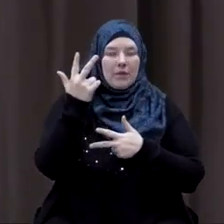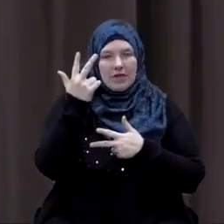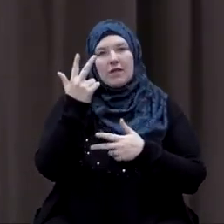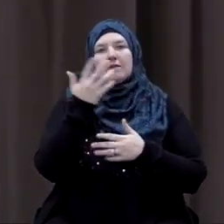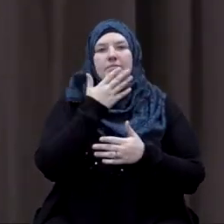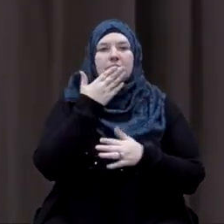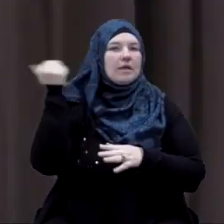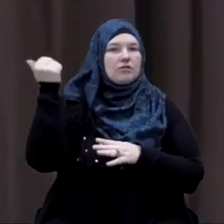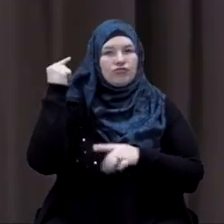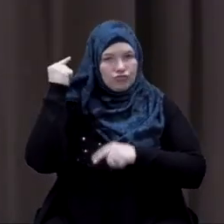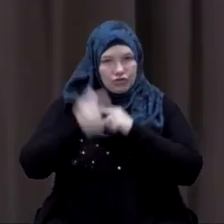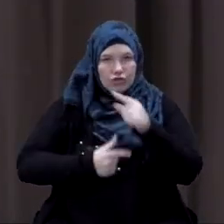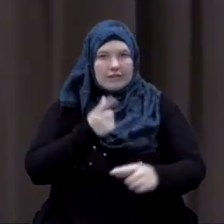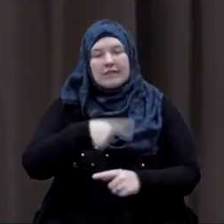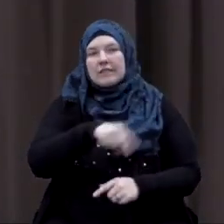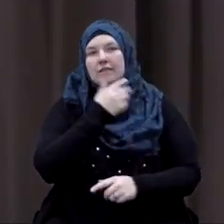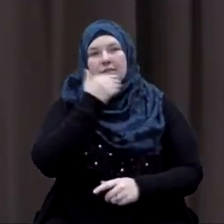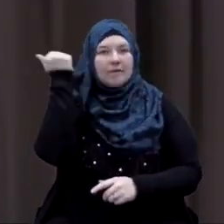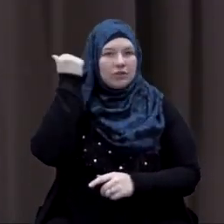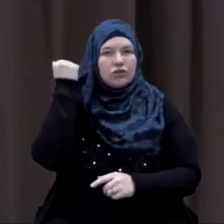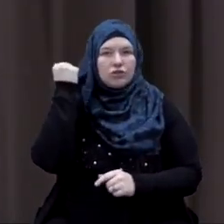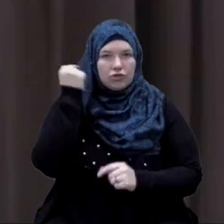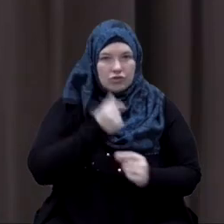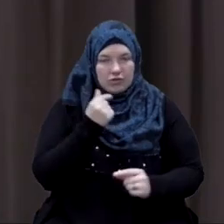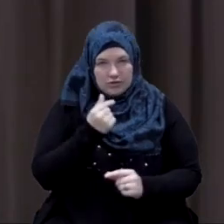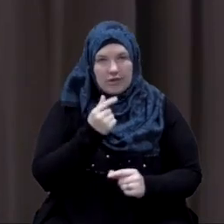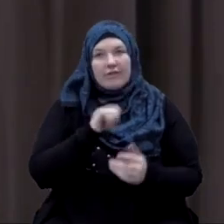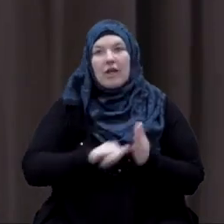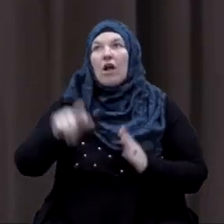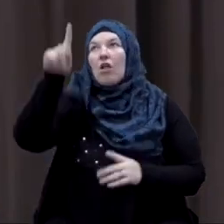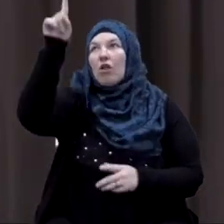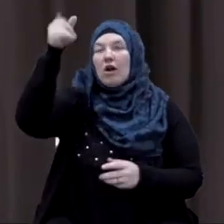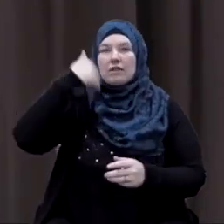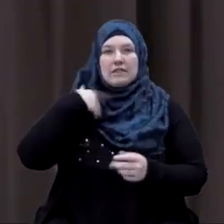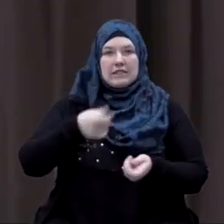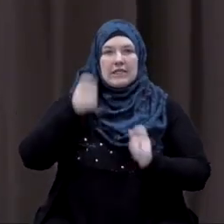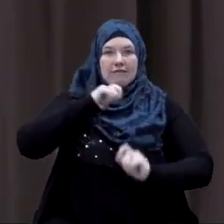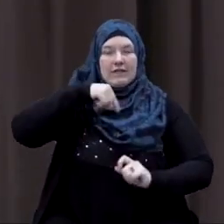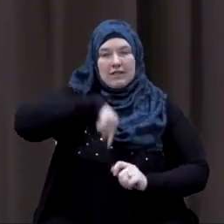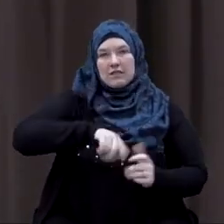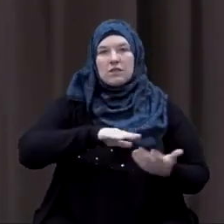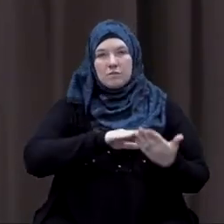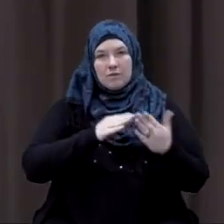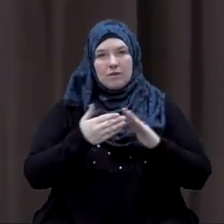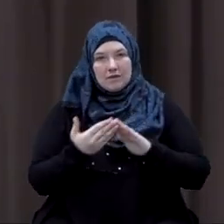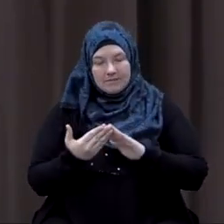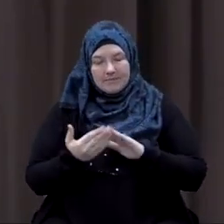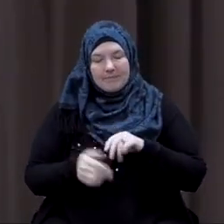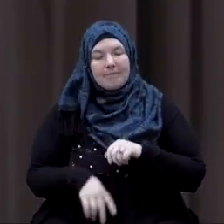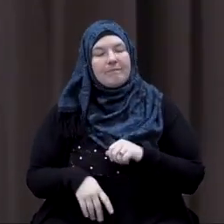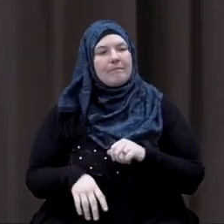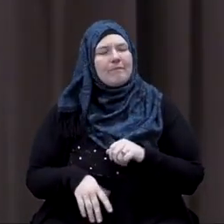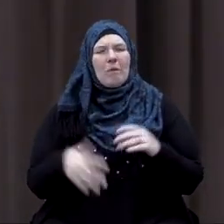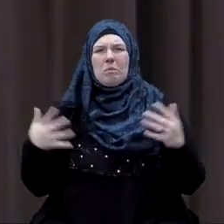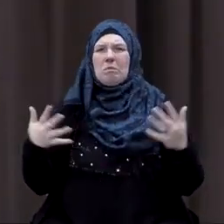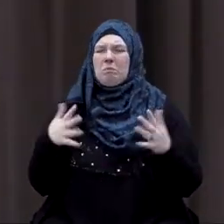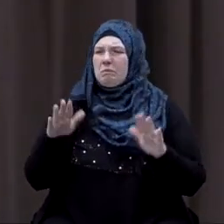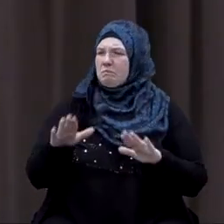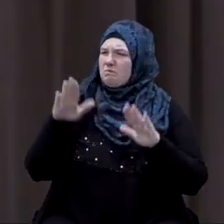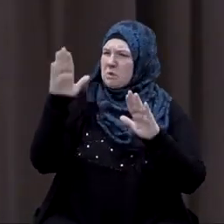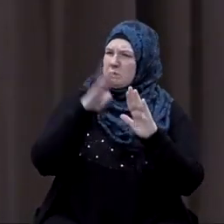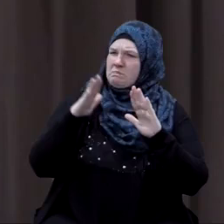crop. This is the best generations that Allah has given this ummah. So what was great about